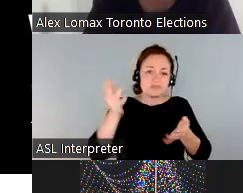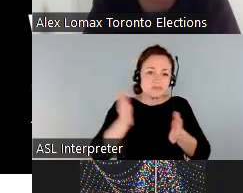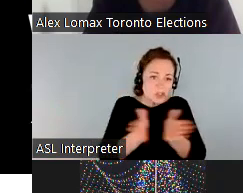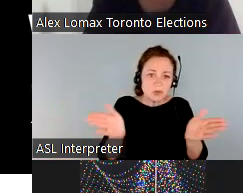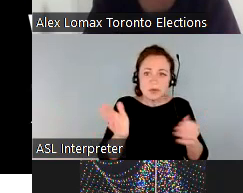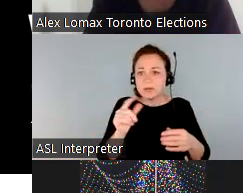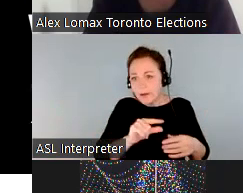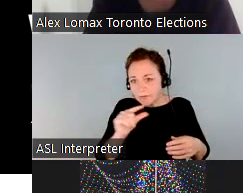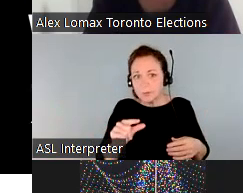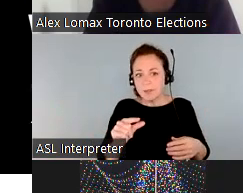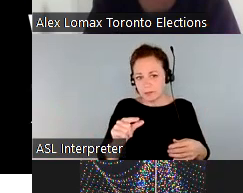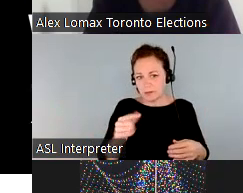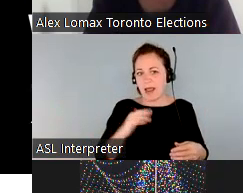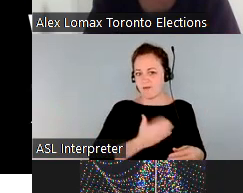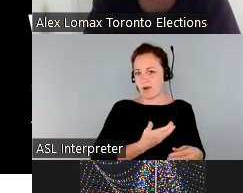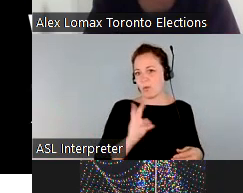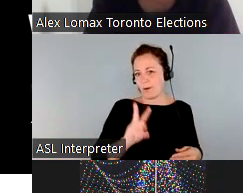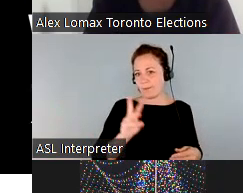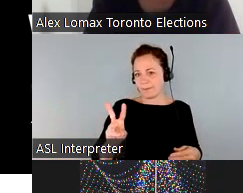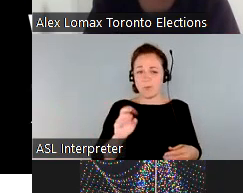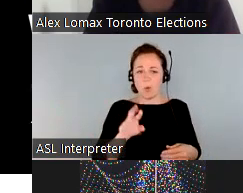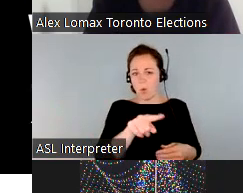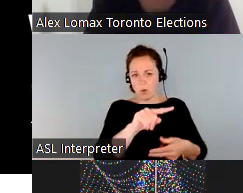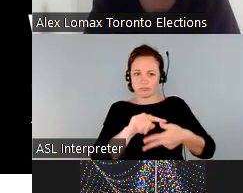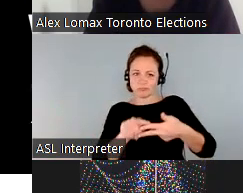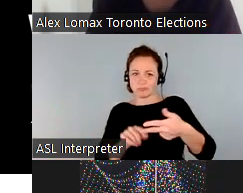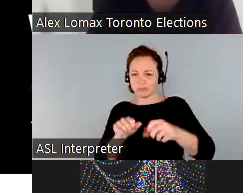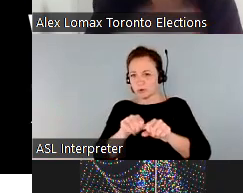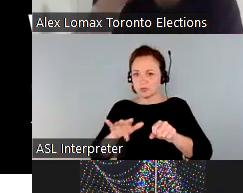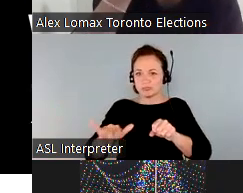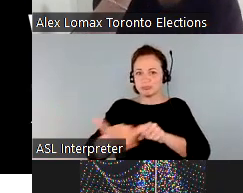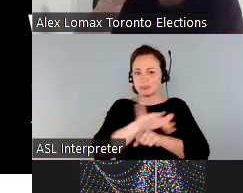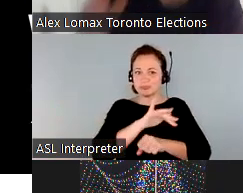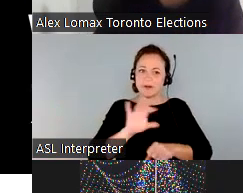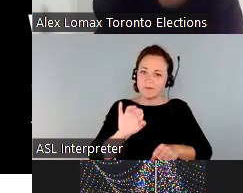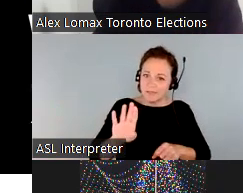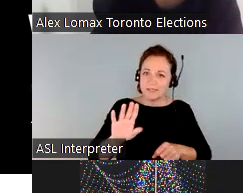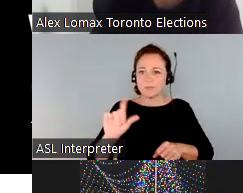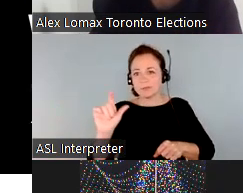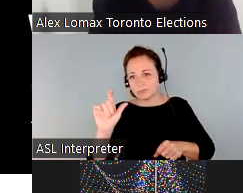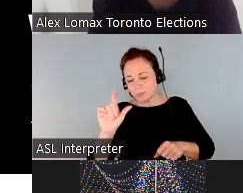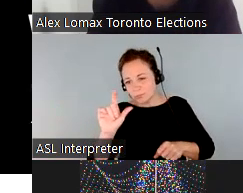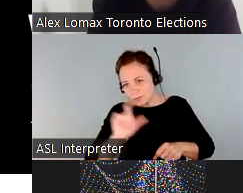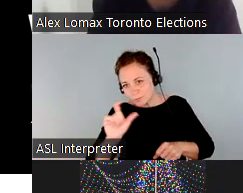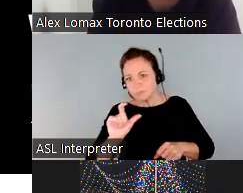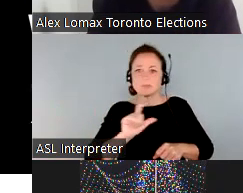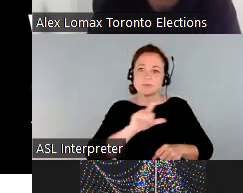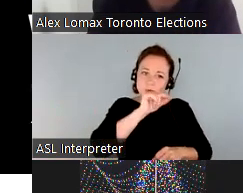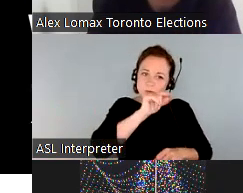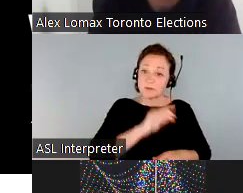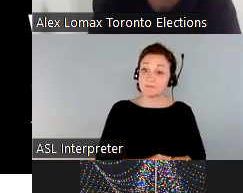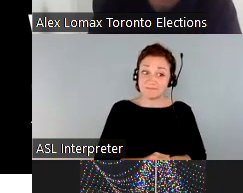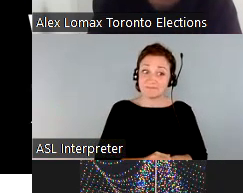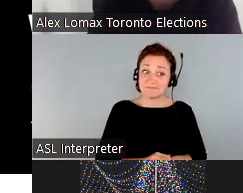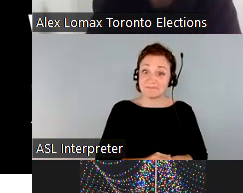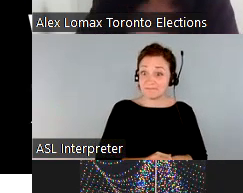you can go onto the website or follow us on social media to find more information about local government in general. So that's it